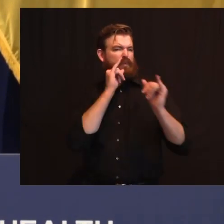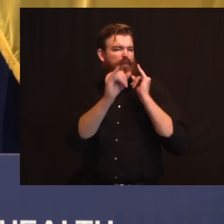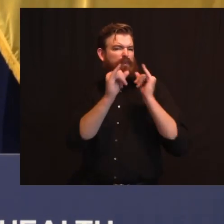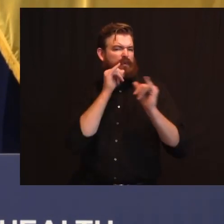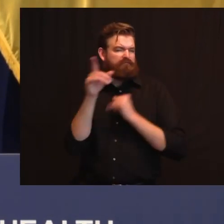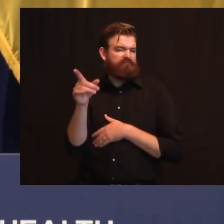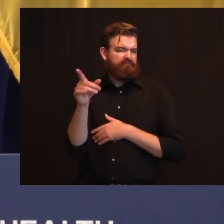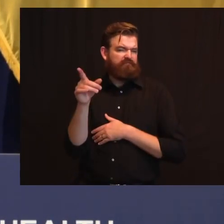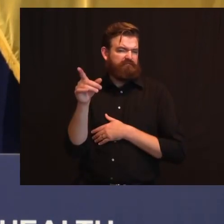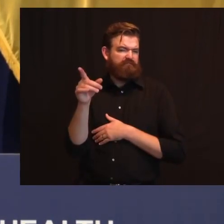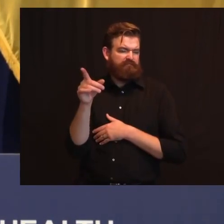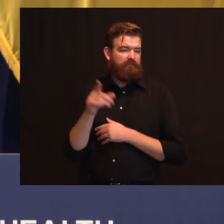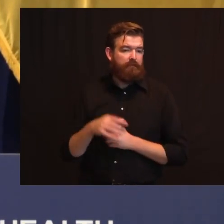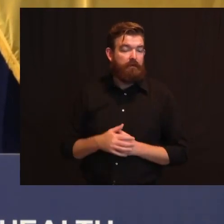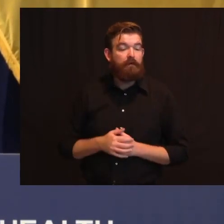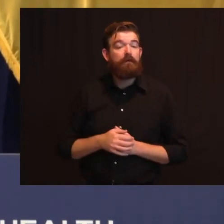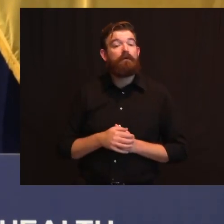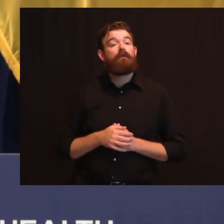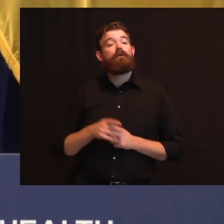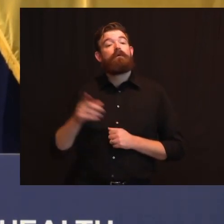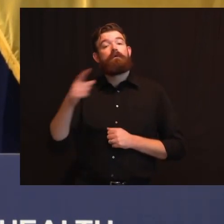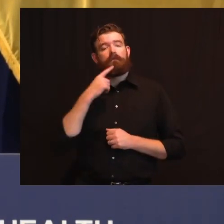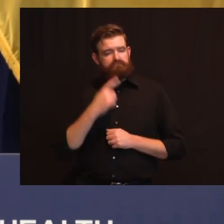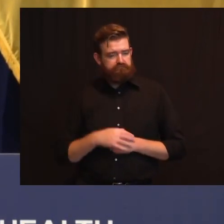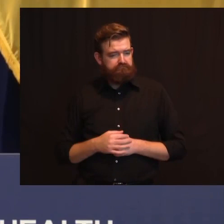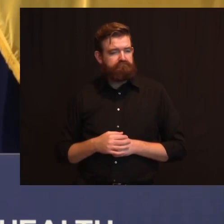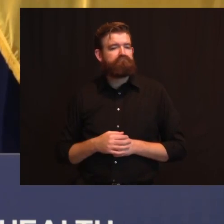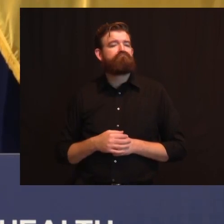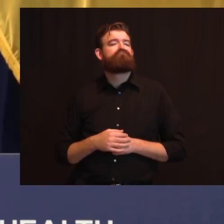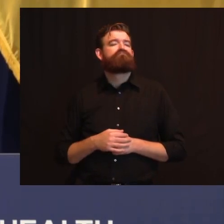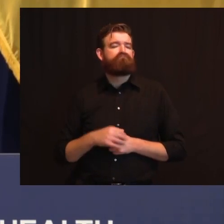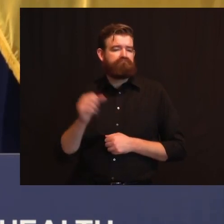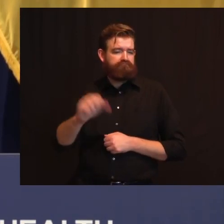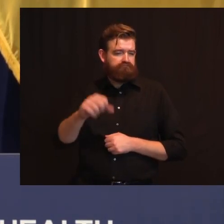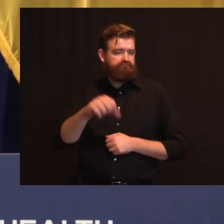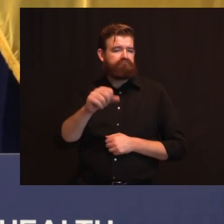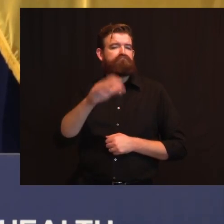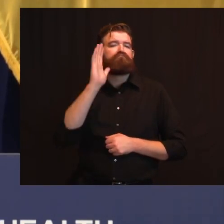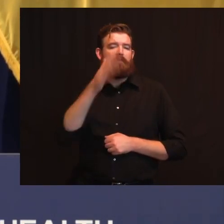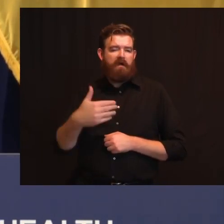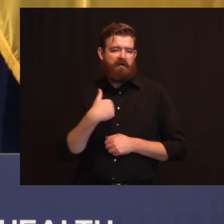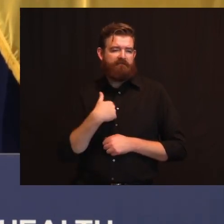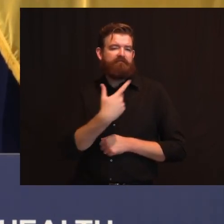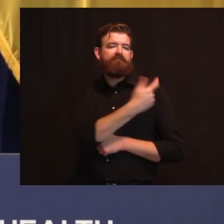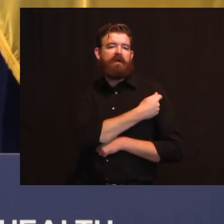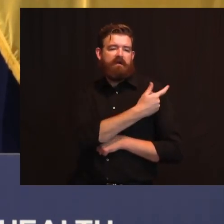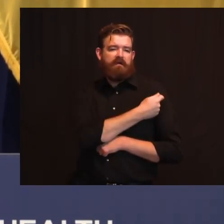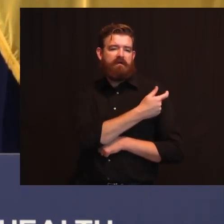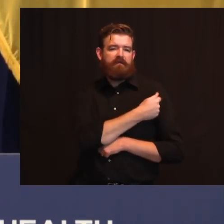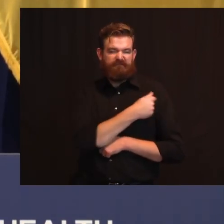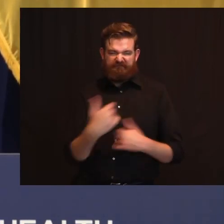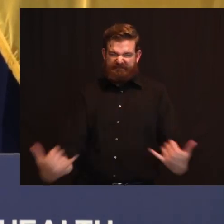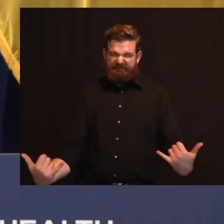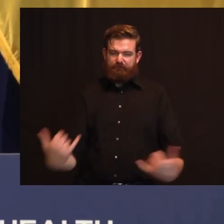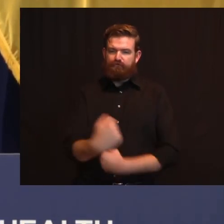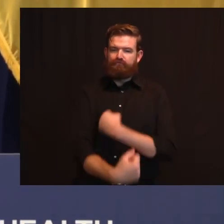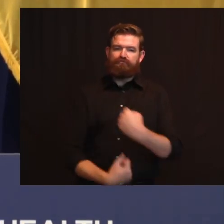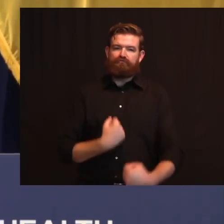but he remains confident that there will be a vaccine available by the end of the year, this year, or